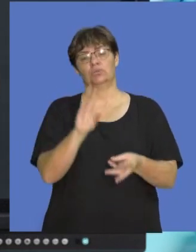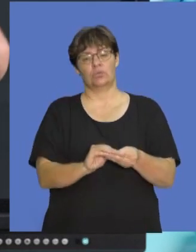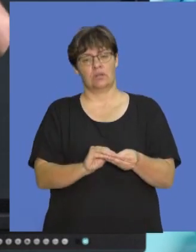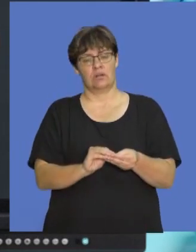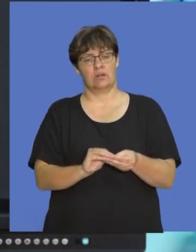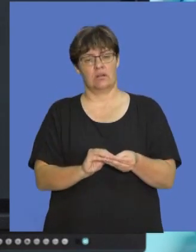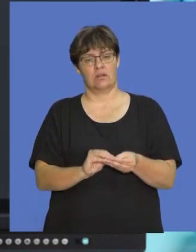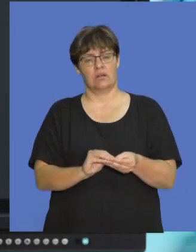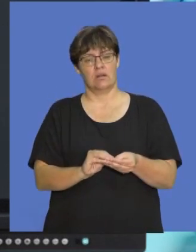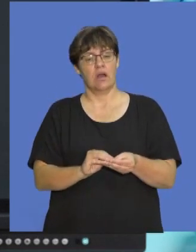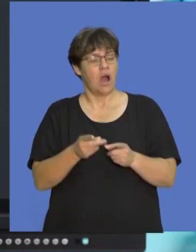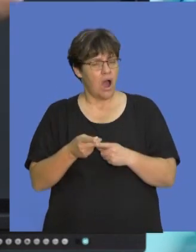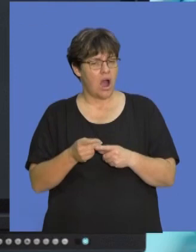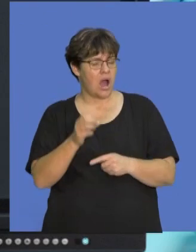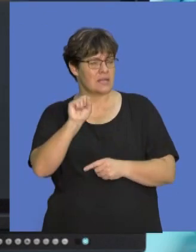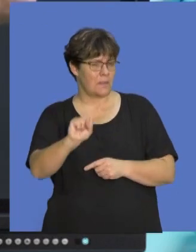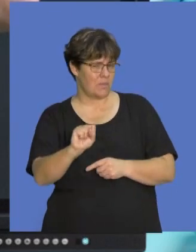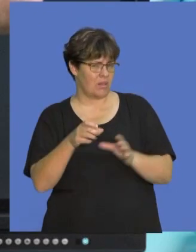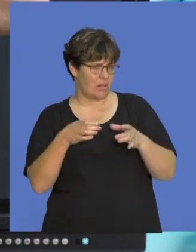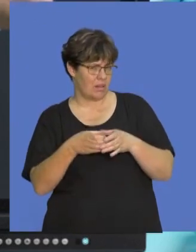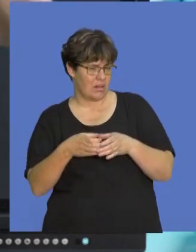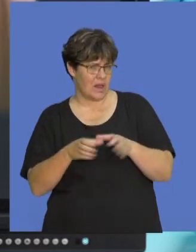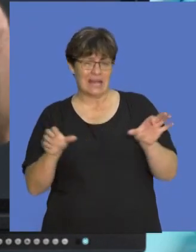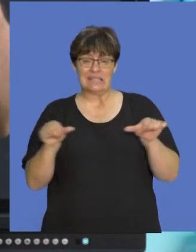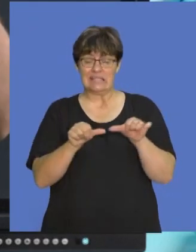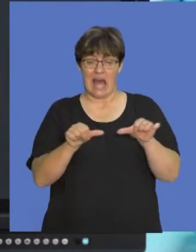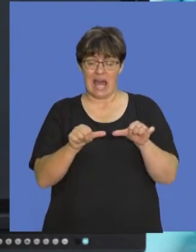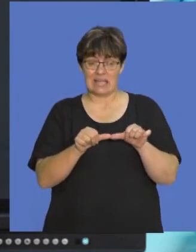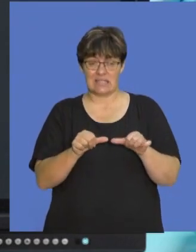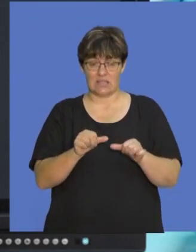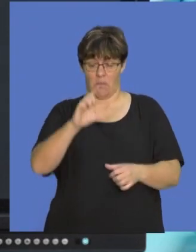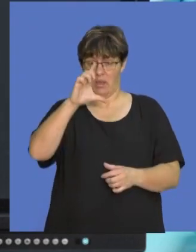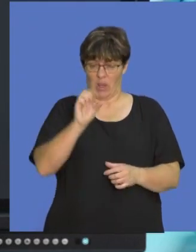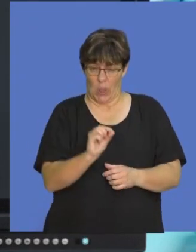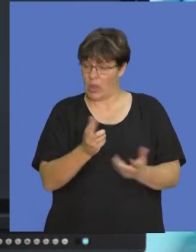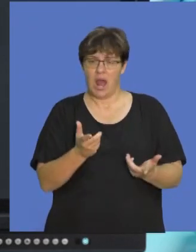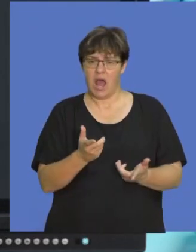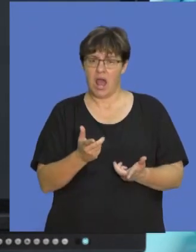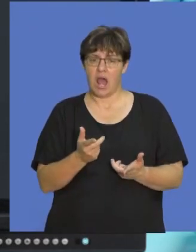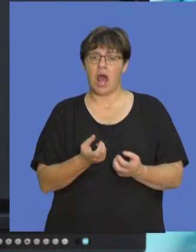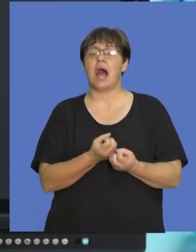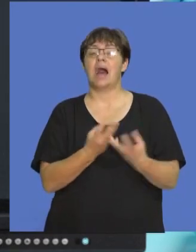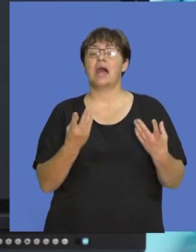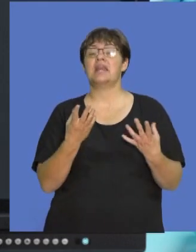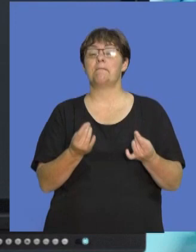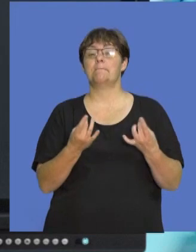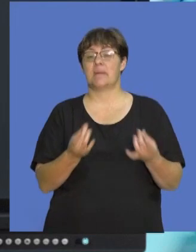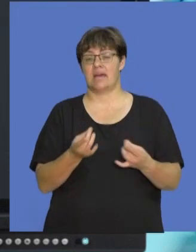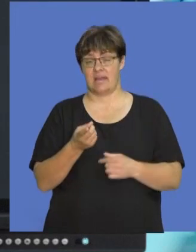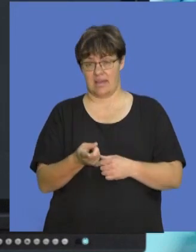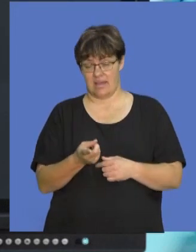total number of sample space? It doesn't depend on the size of the die. It is asking you about the